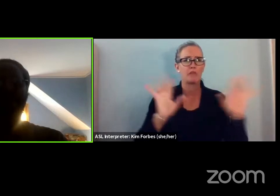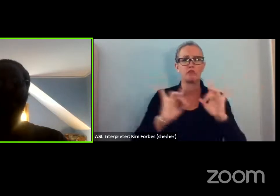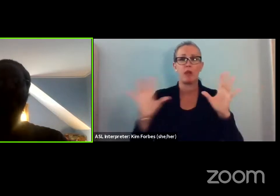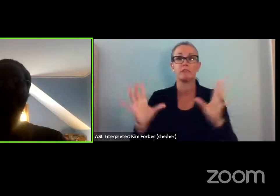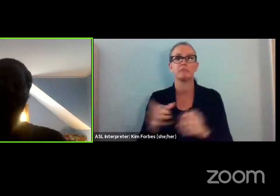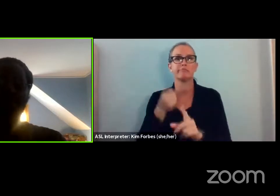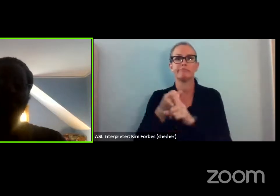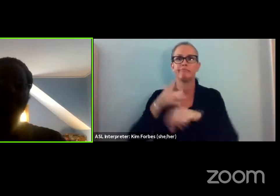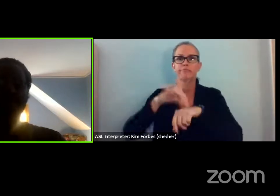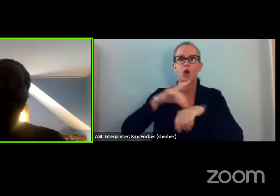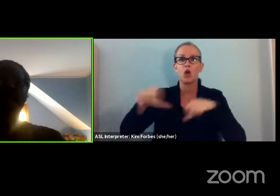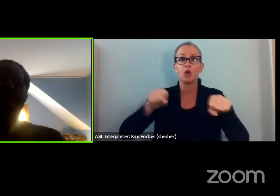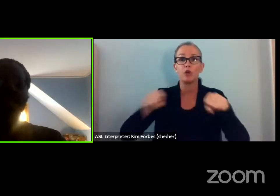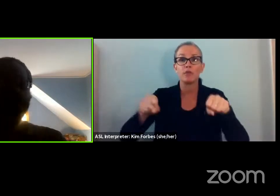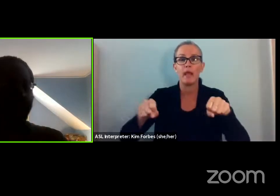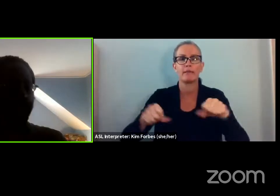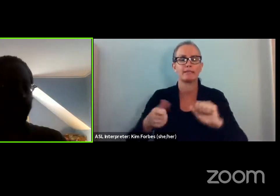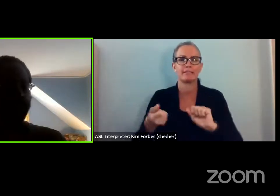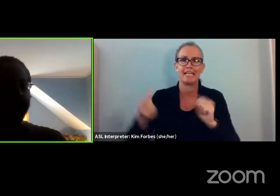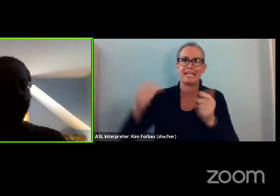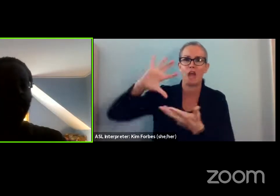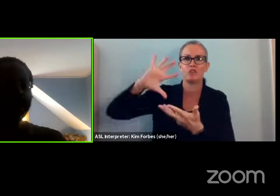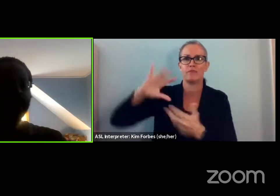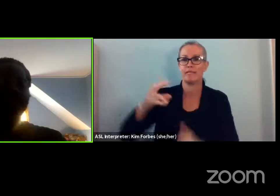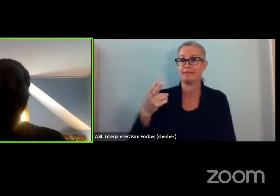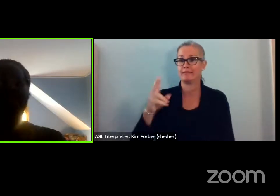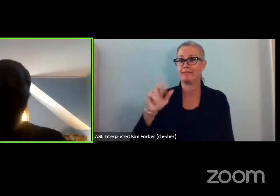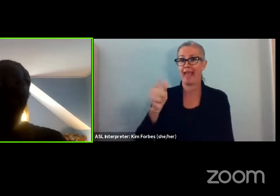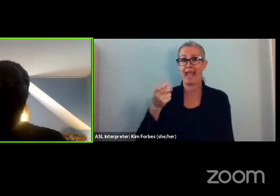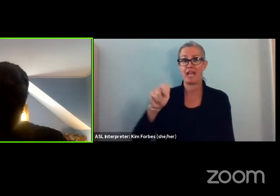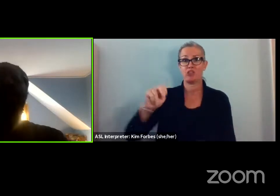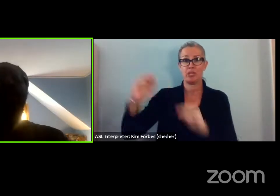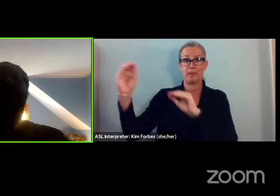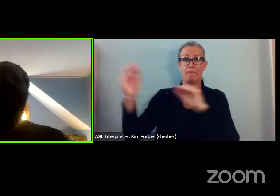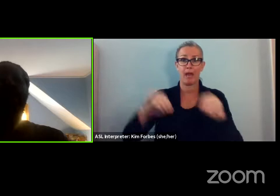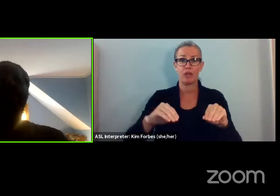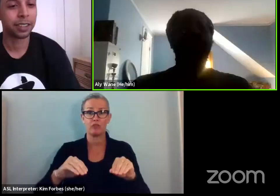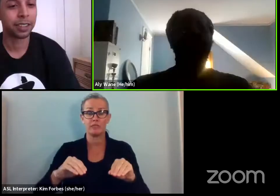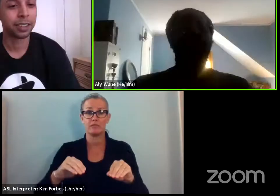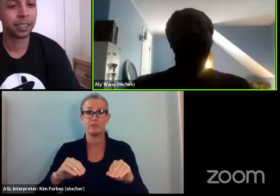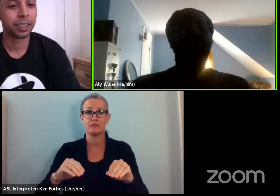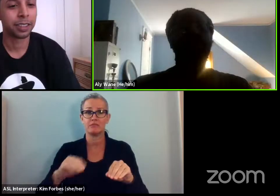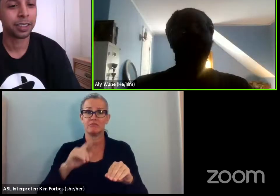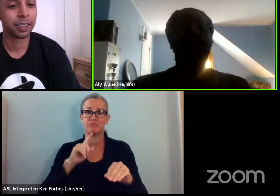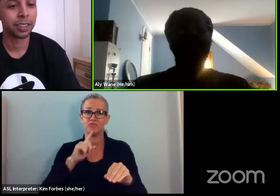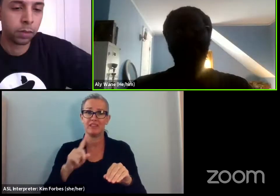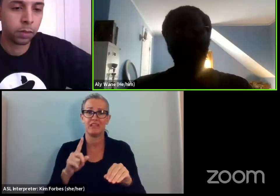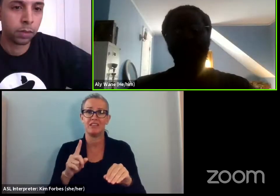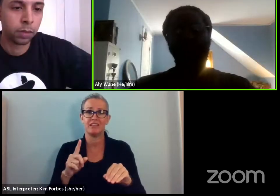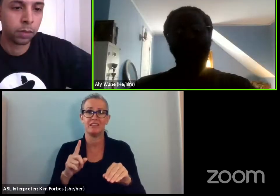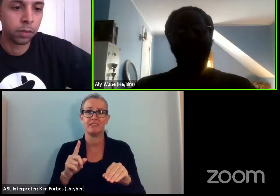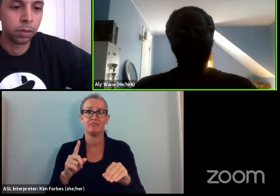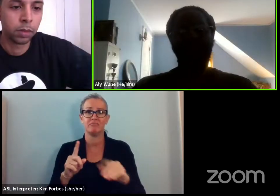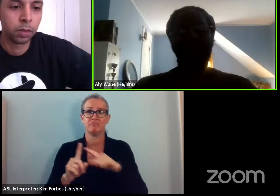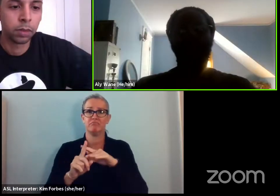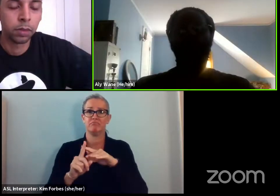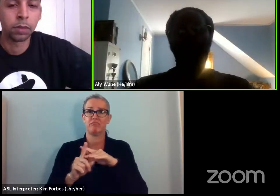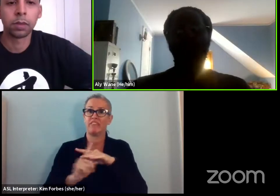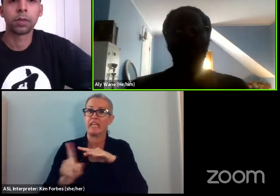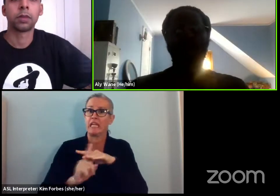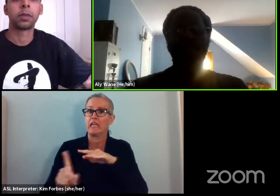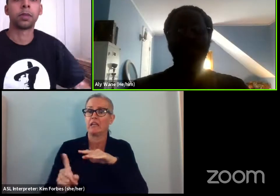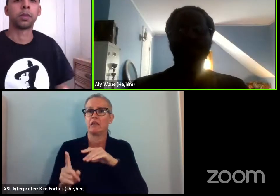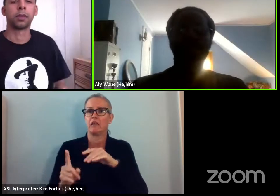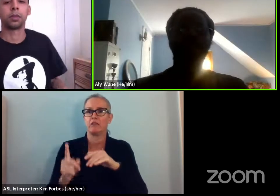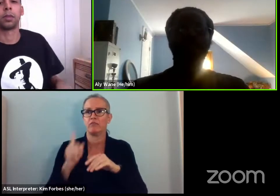that created catastrophes and Haitian migrants have actually been, you know, fleeing sort of Haiti for